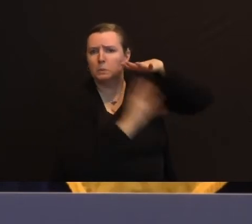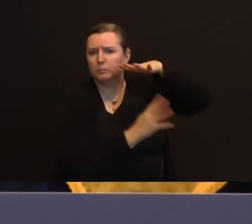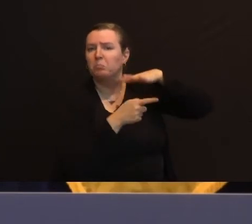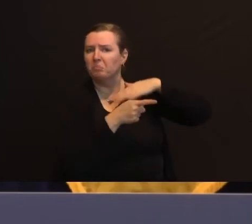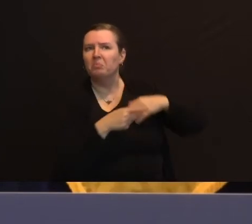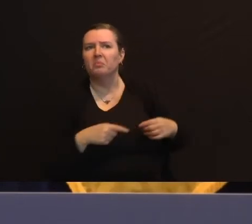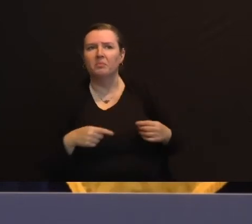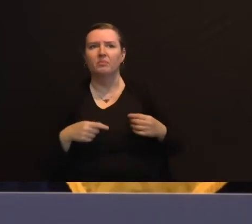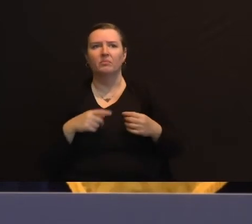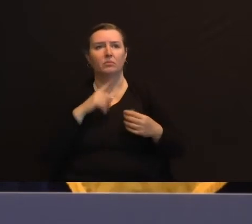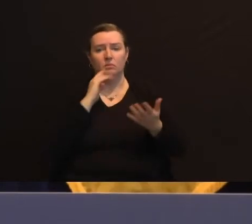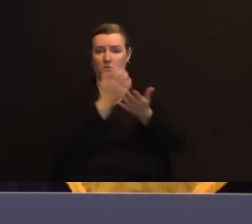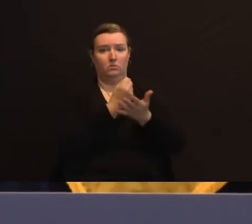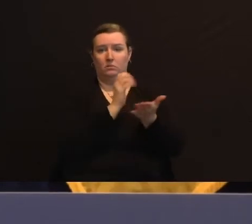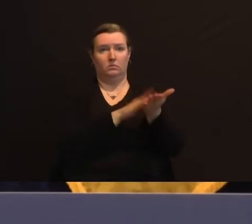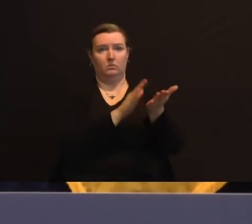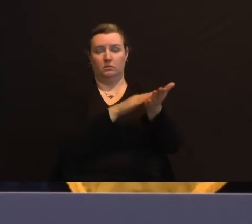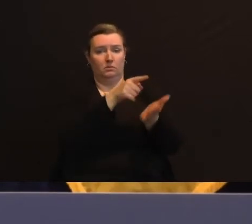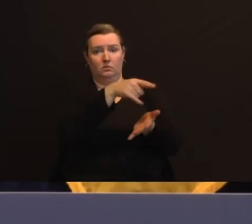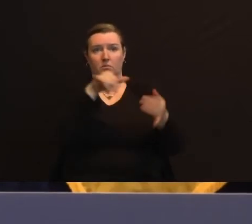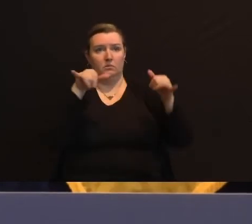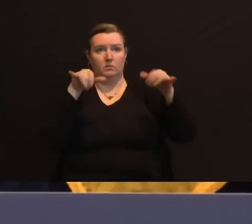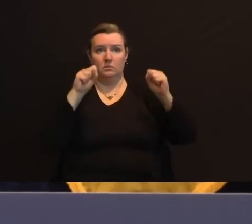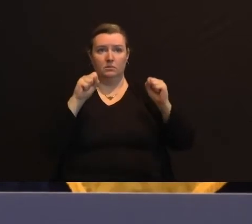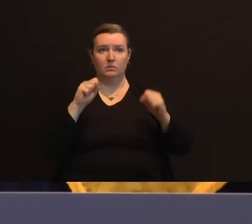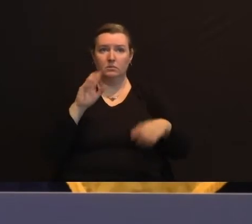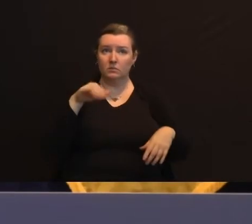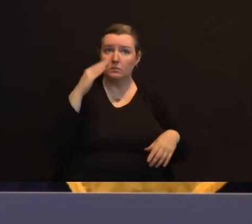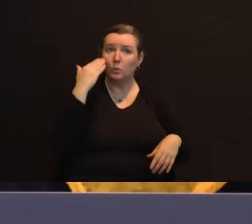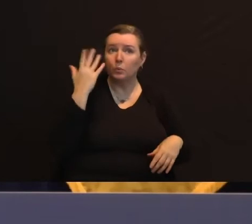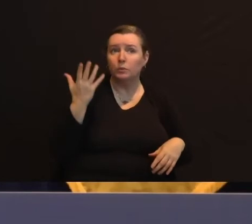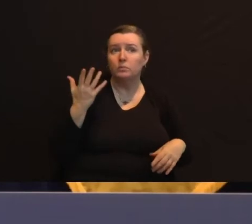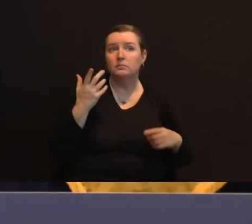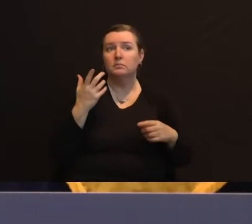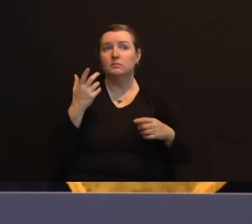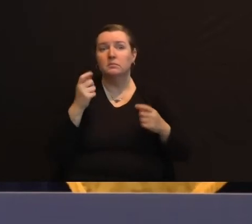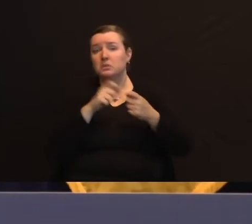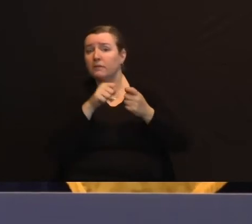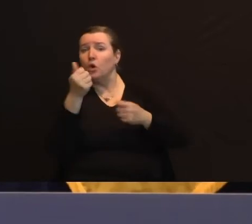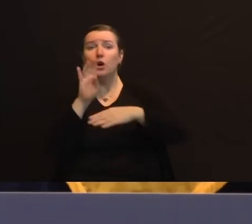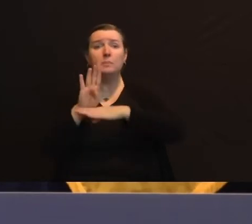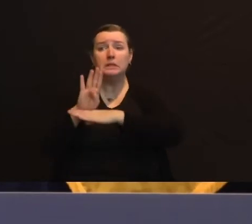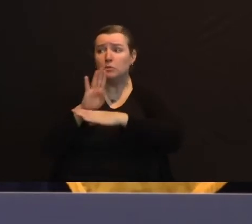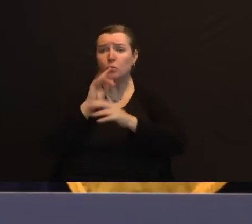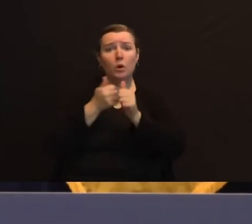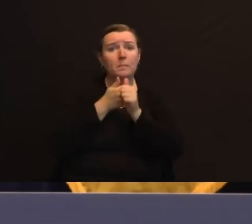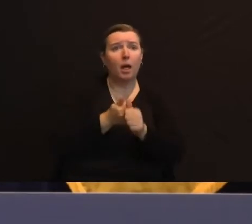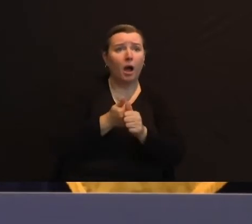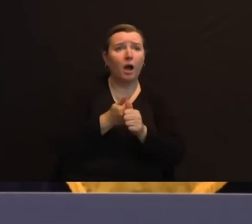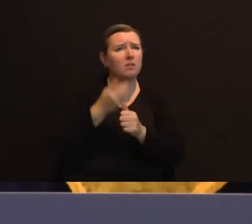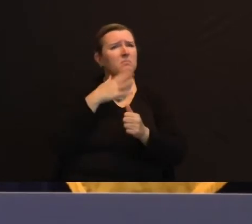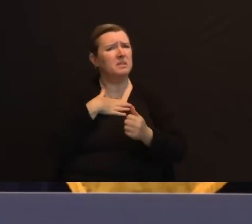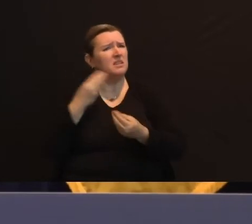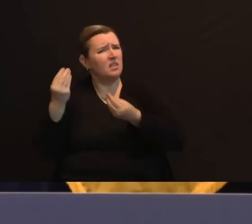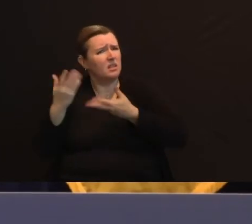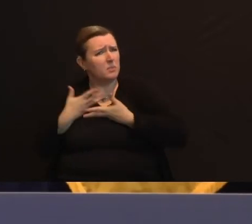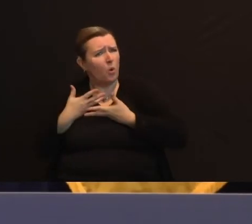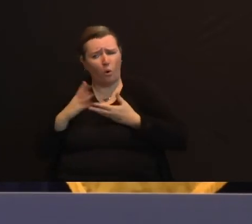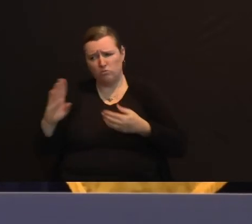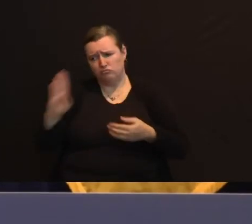out. And if you're aware specifically of some other folks who are not compliant, we'd love to have a private conversation